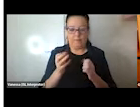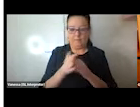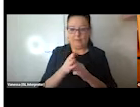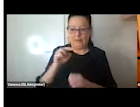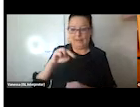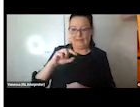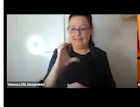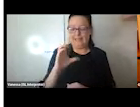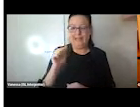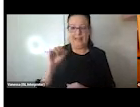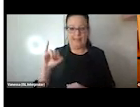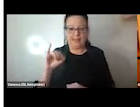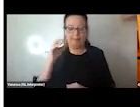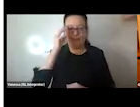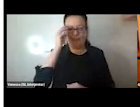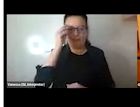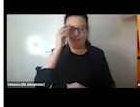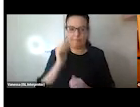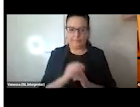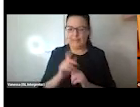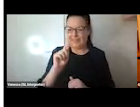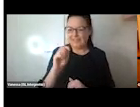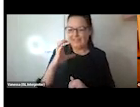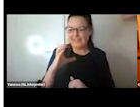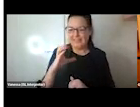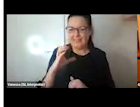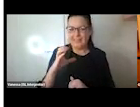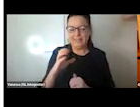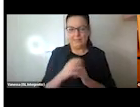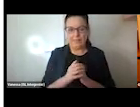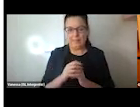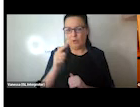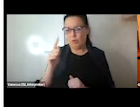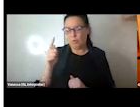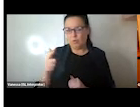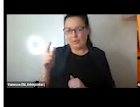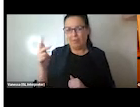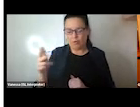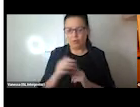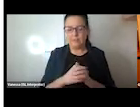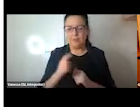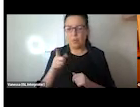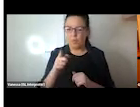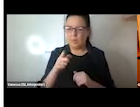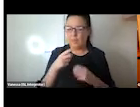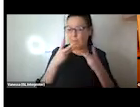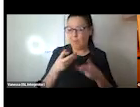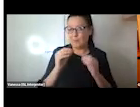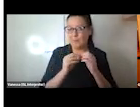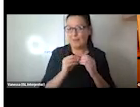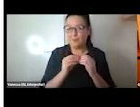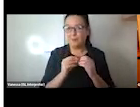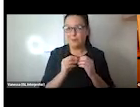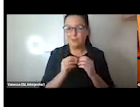TC23, on universal design. And I suppose I want to make a special call out and shout out